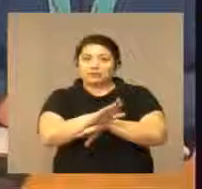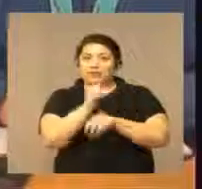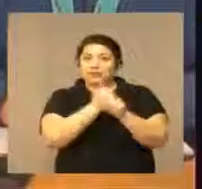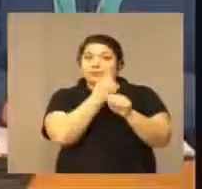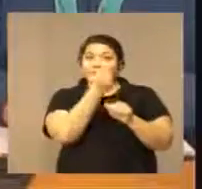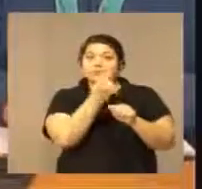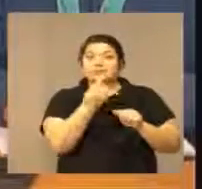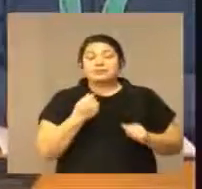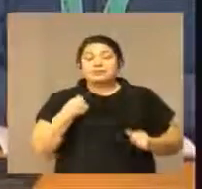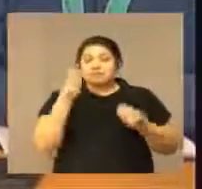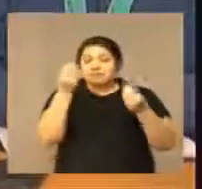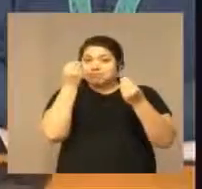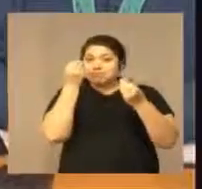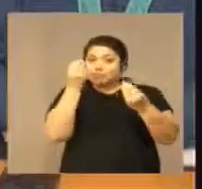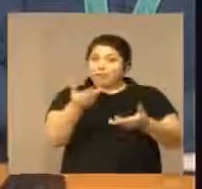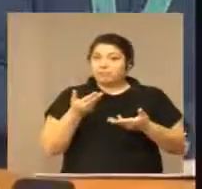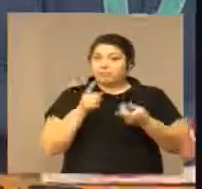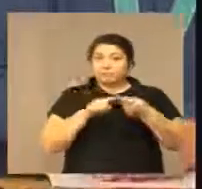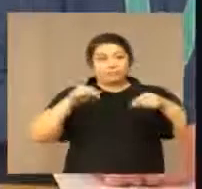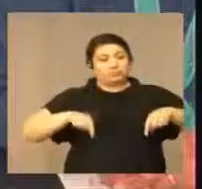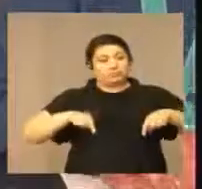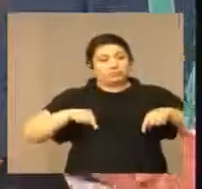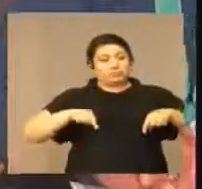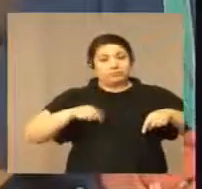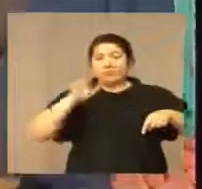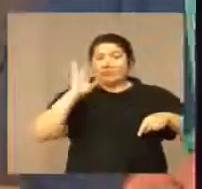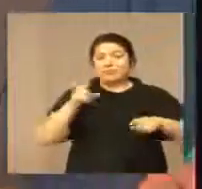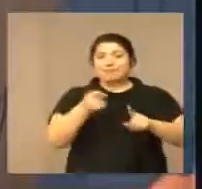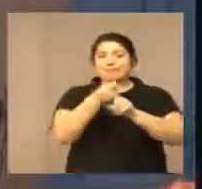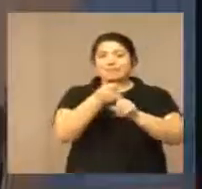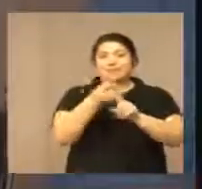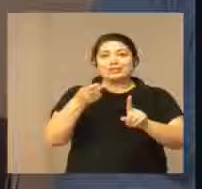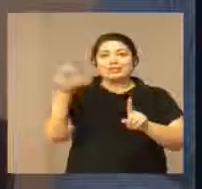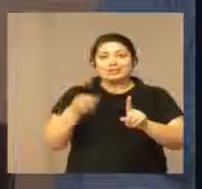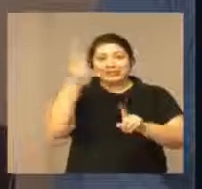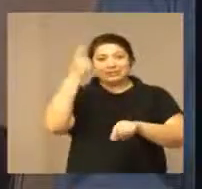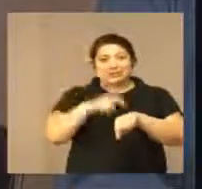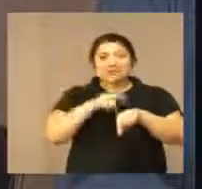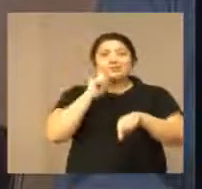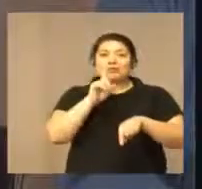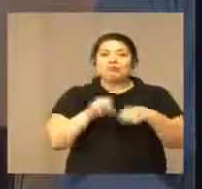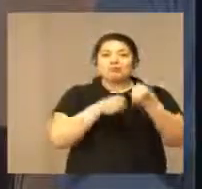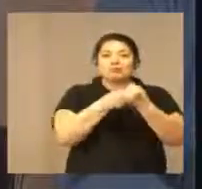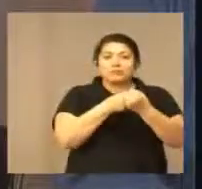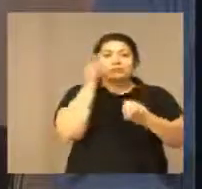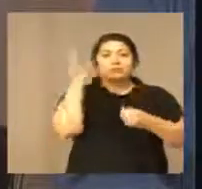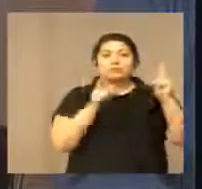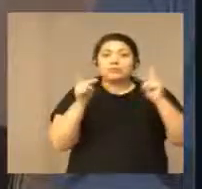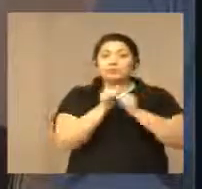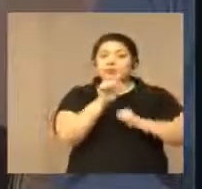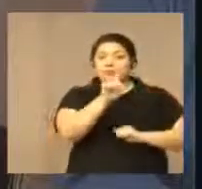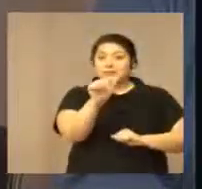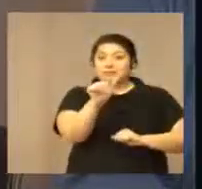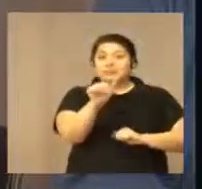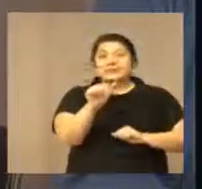Welcome to this, I would say, historic webinar for Indigenous Persons with Disabilities in Canada.